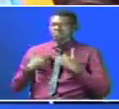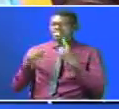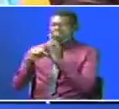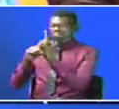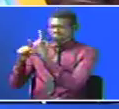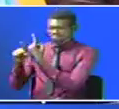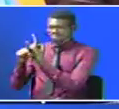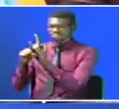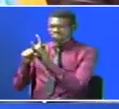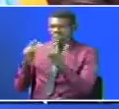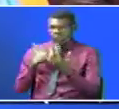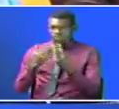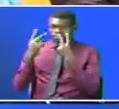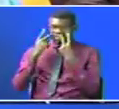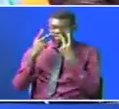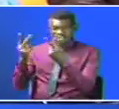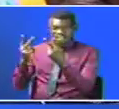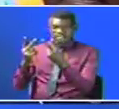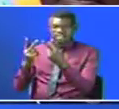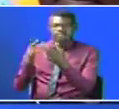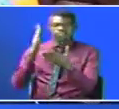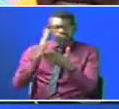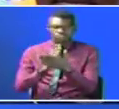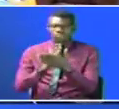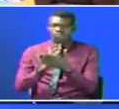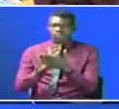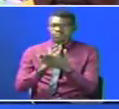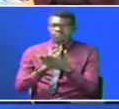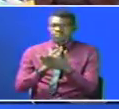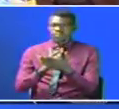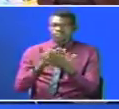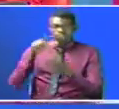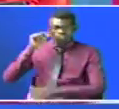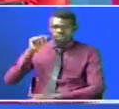will witness that this will truly be a coast affair.